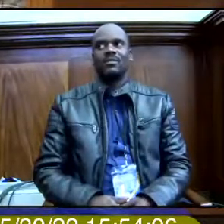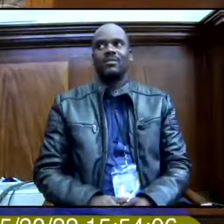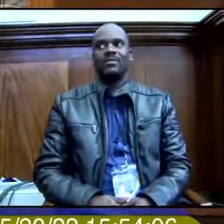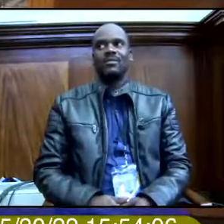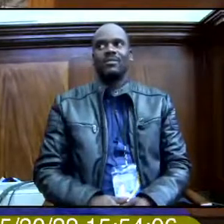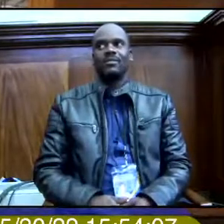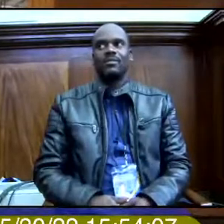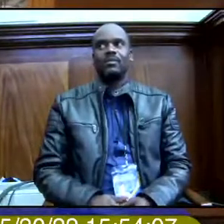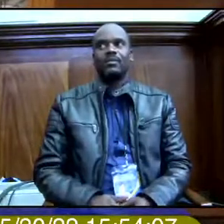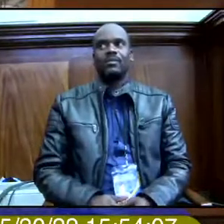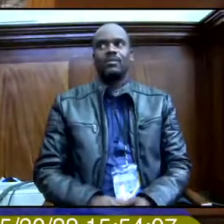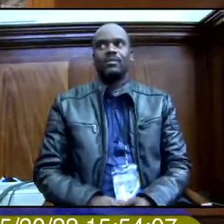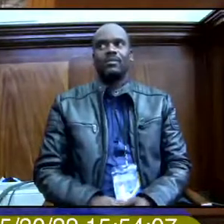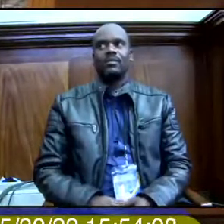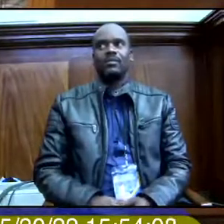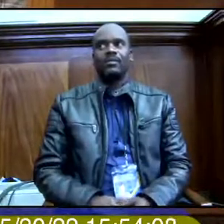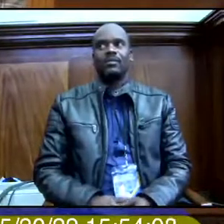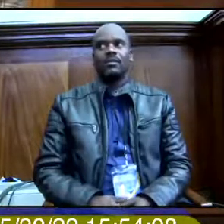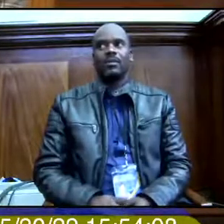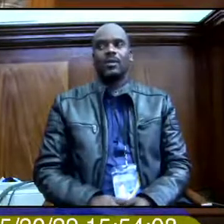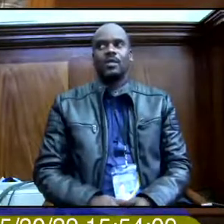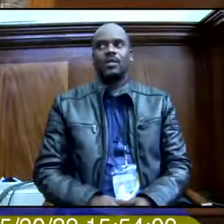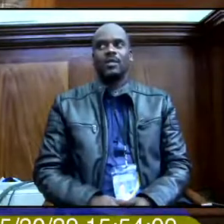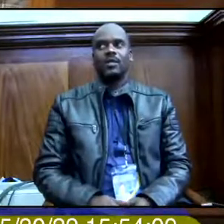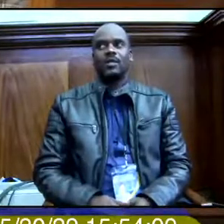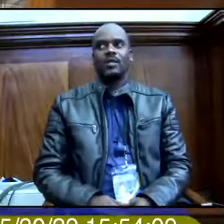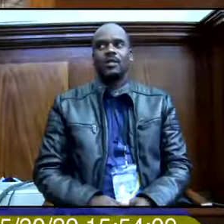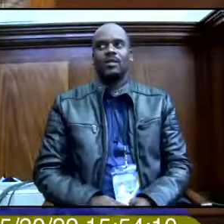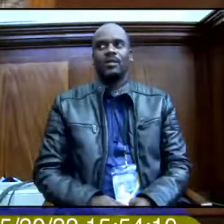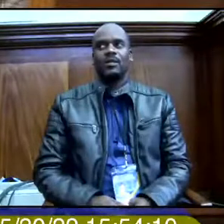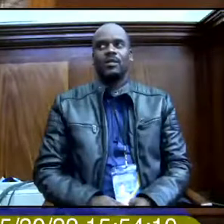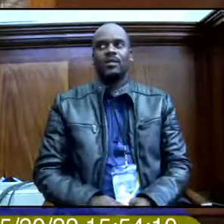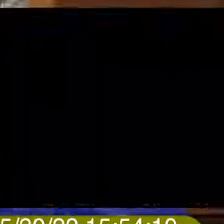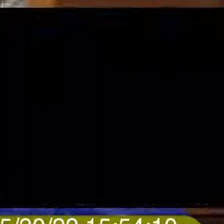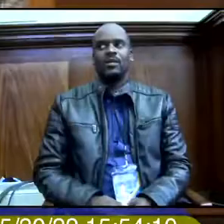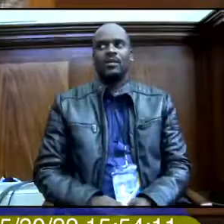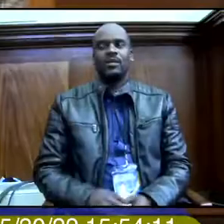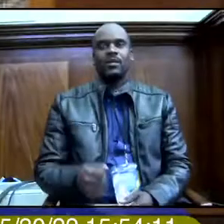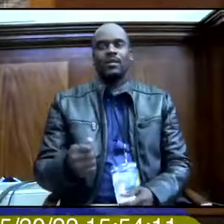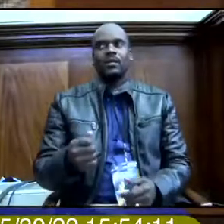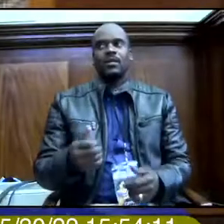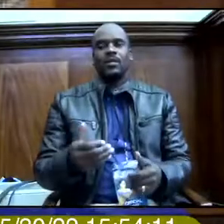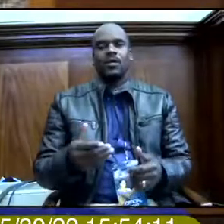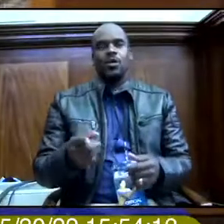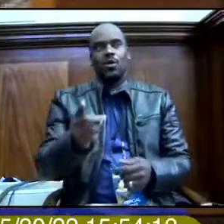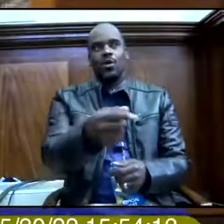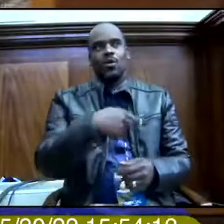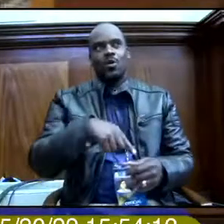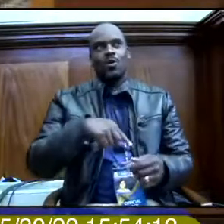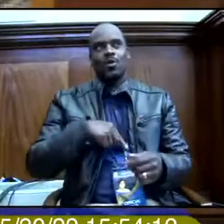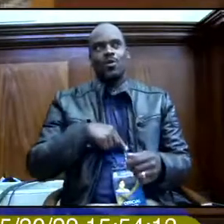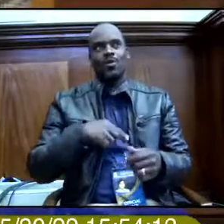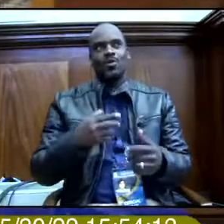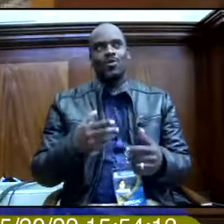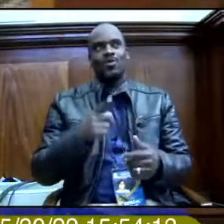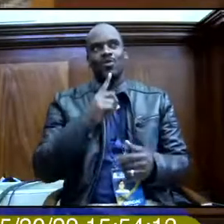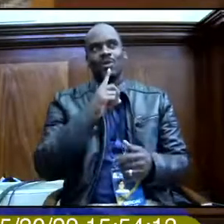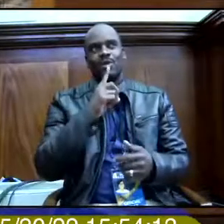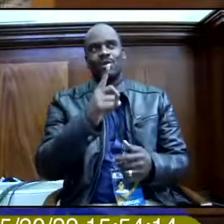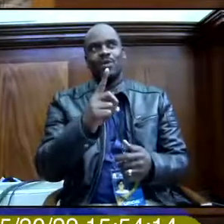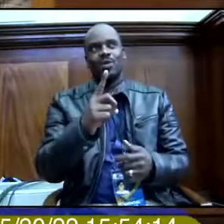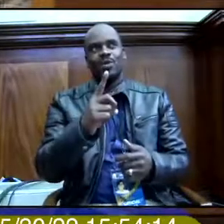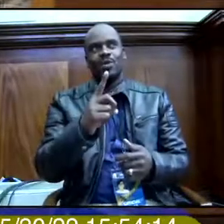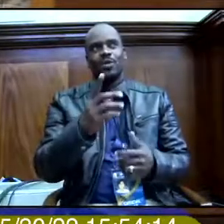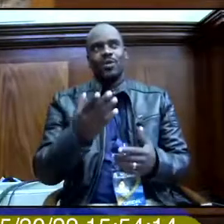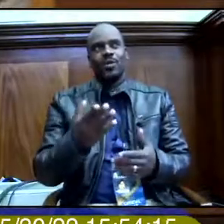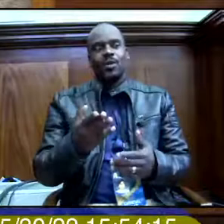as other honorable members have done basically what we we we will be talking to because a